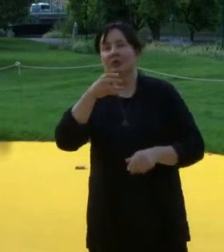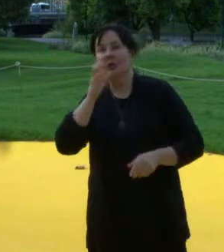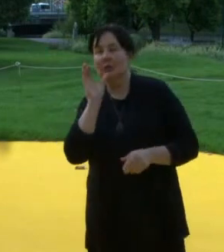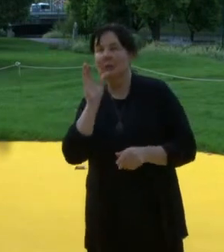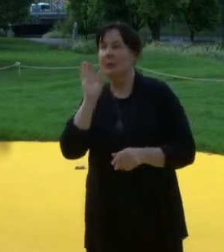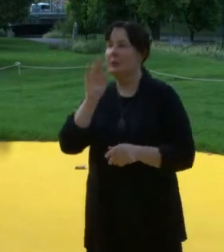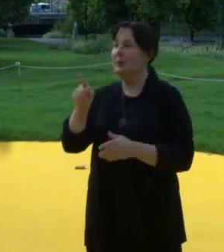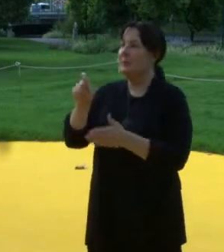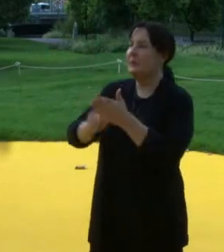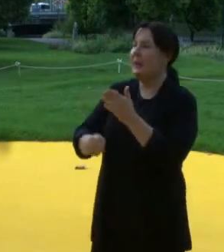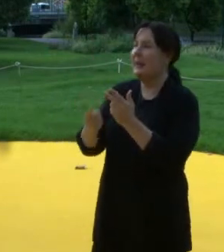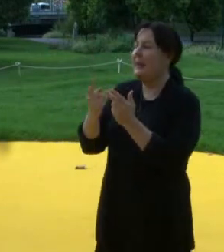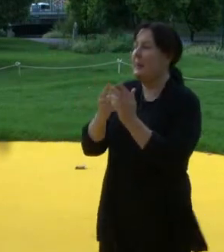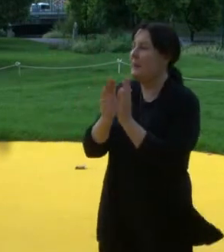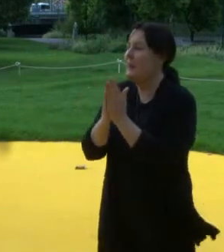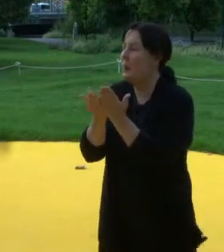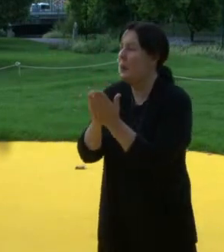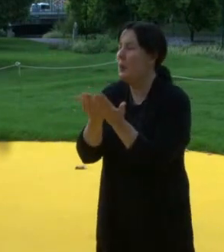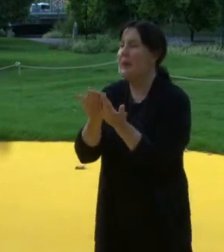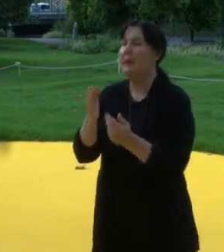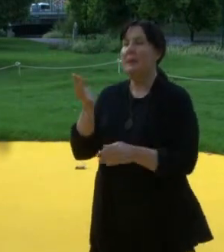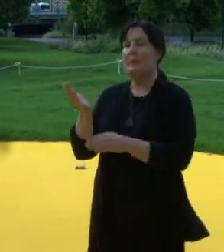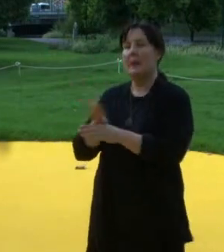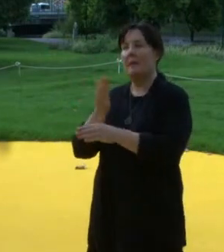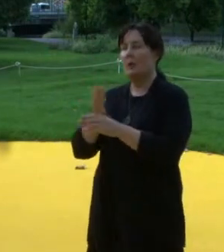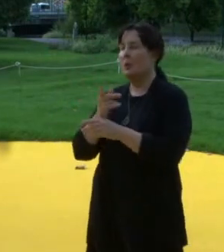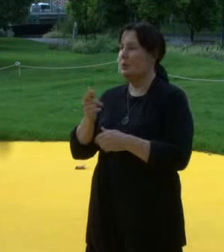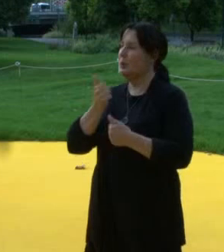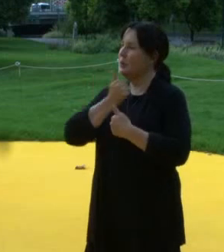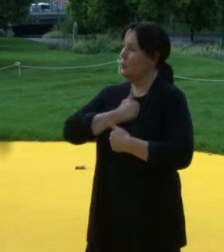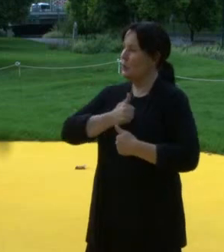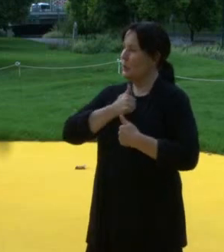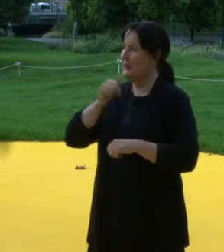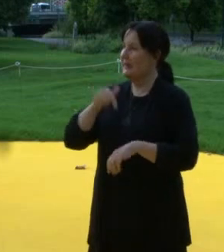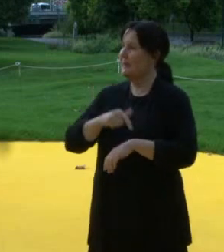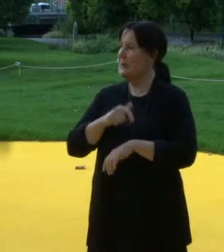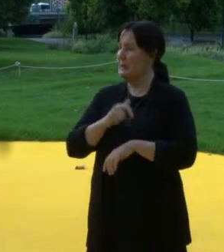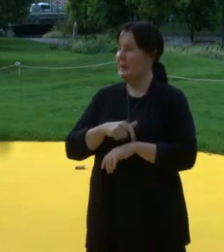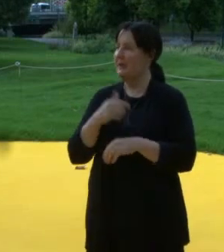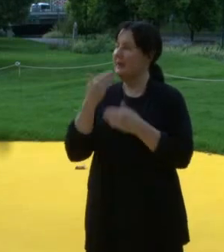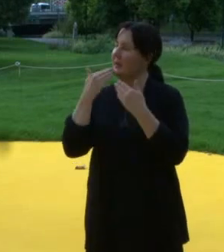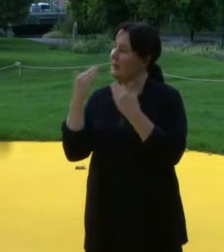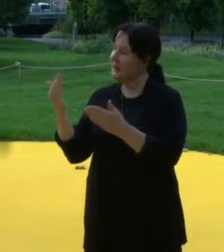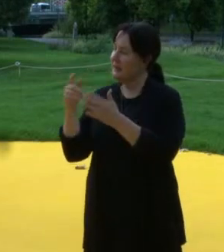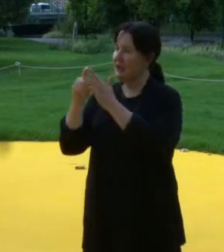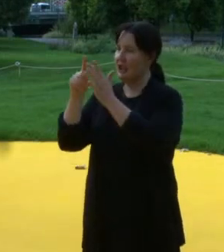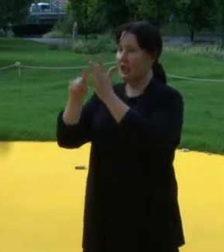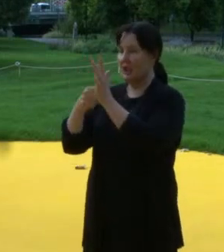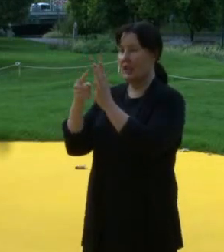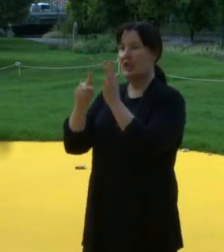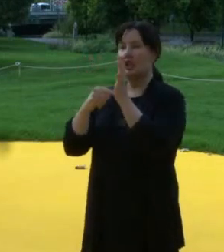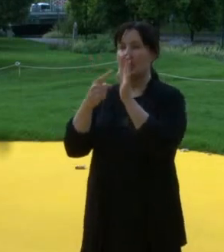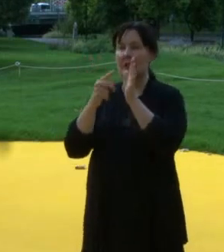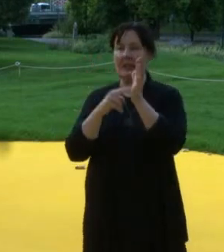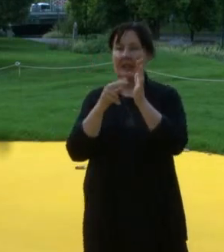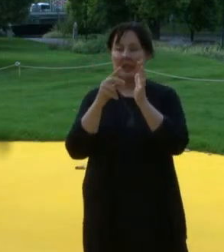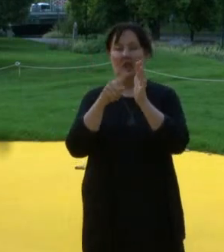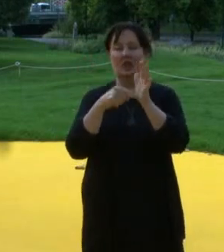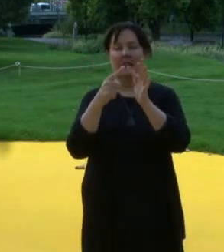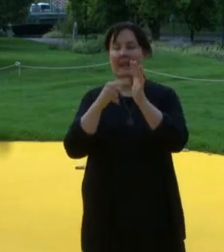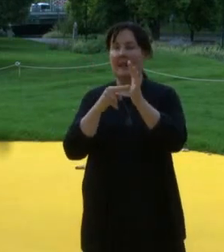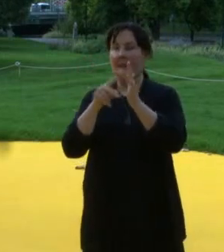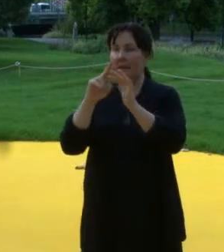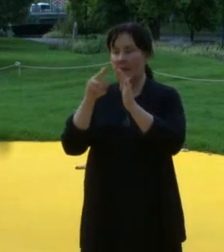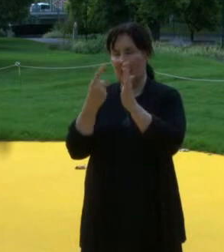you buy another book, and before you just enjoy this moment. Thank you to our DJ, Jennifer Lovelace, to our